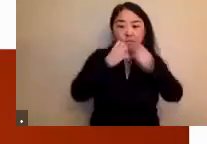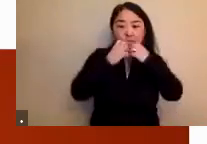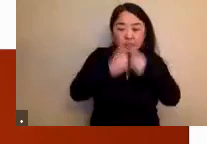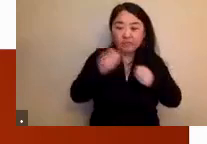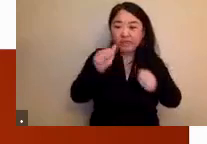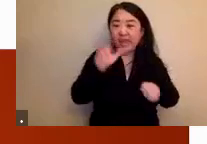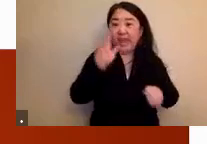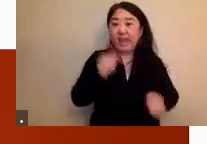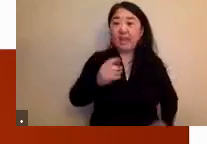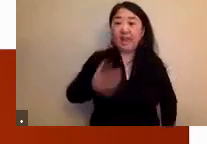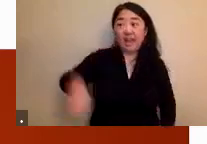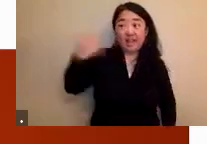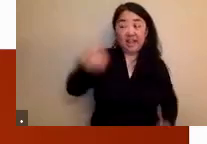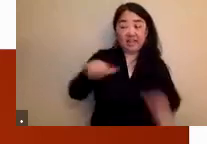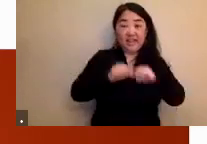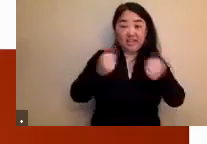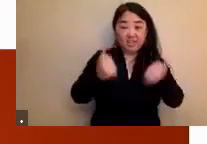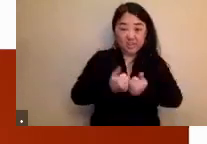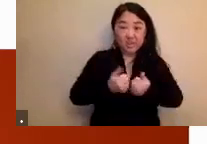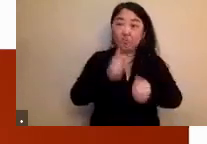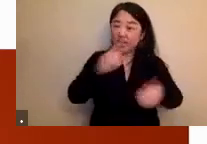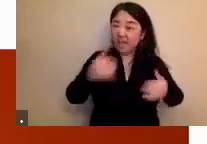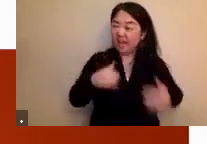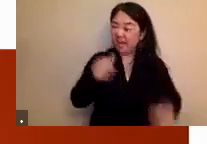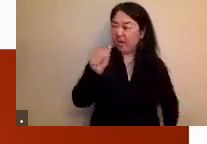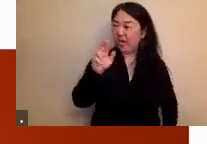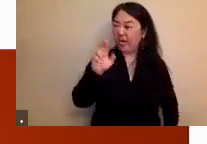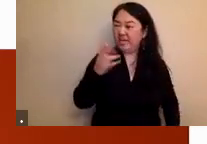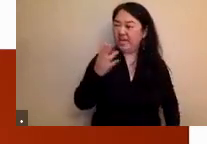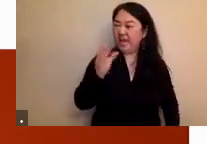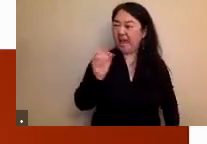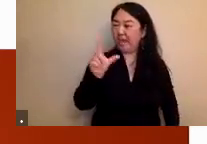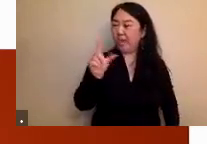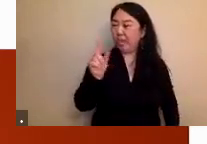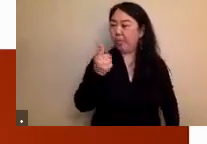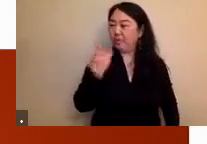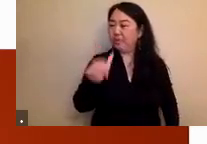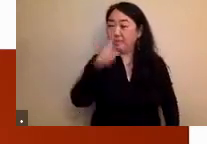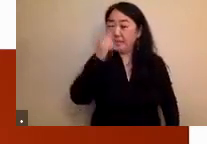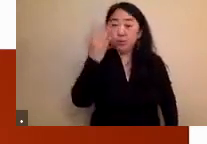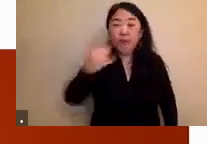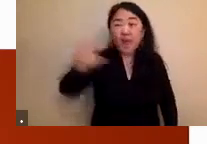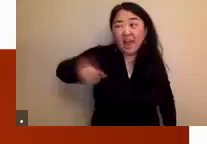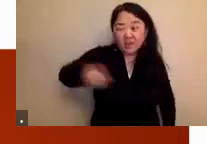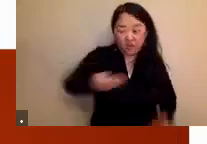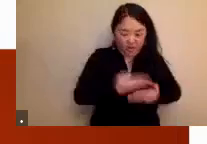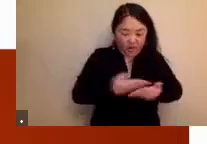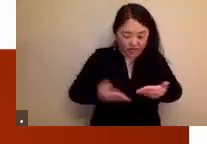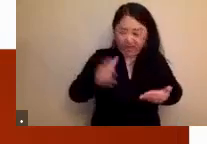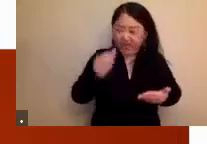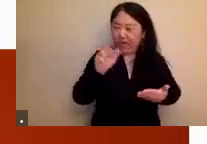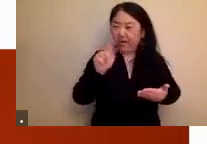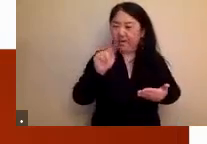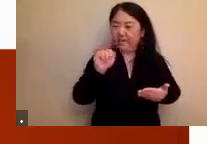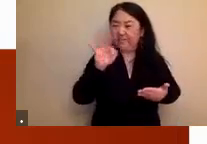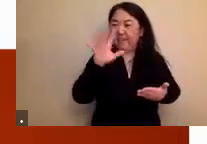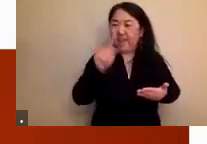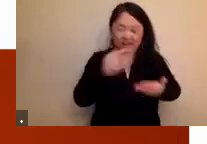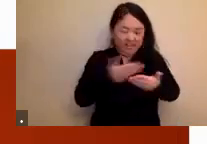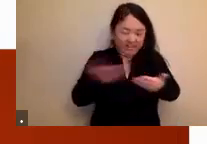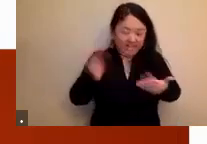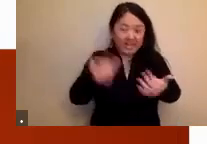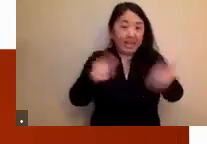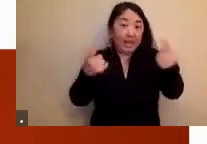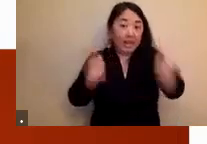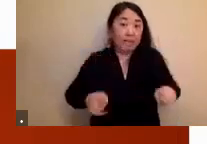I worked for, they actually had an archaeology department because of all the historical artifacts and the historical things that had happened